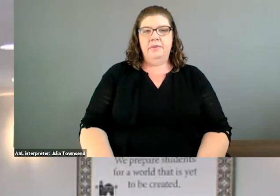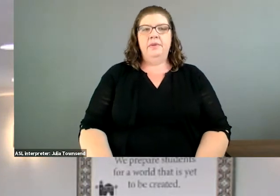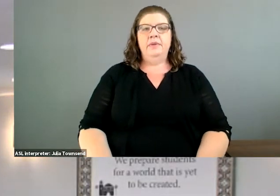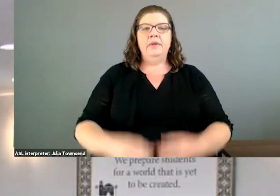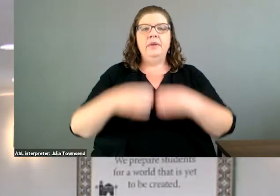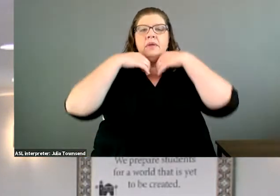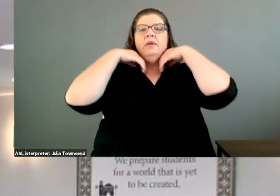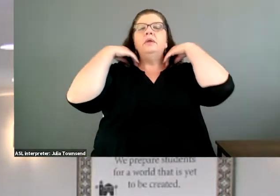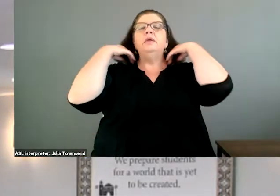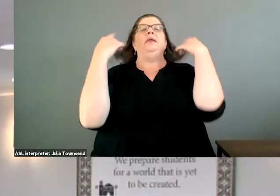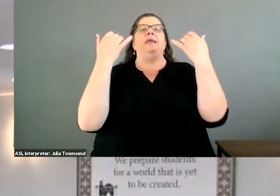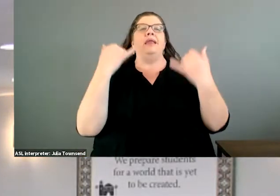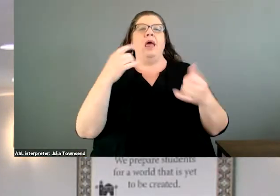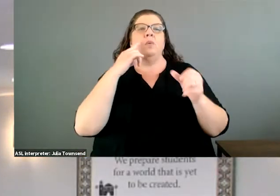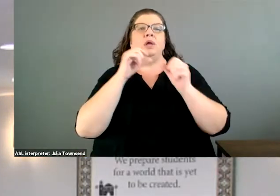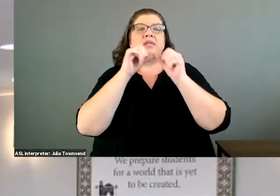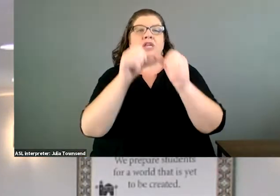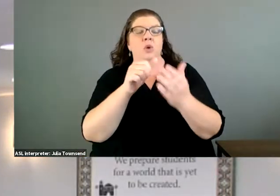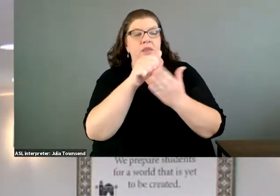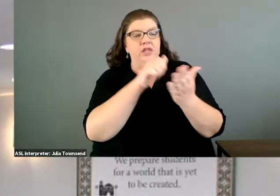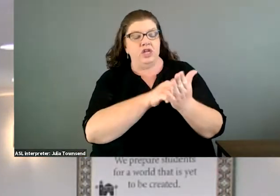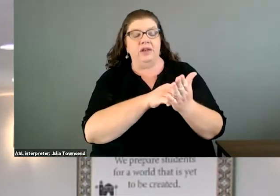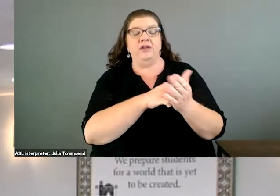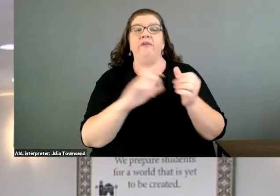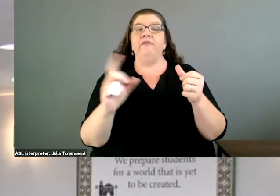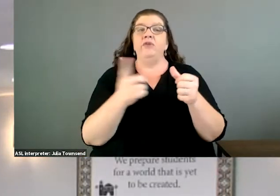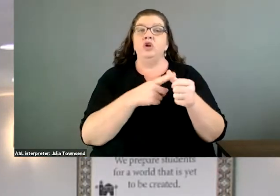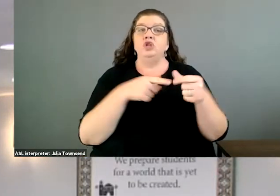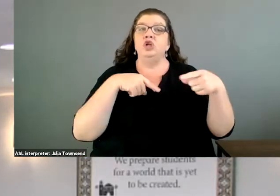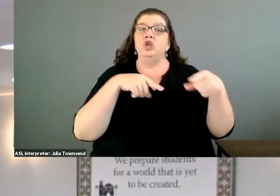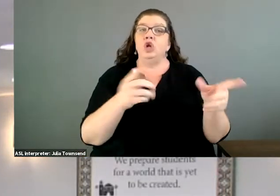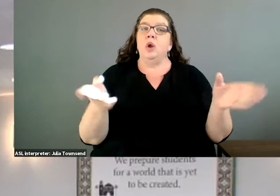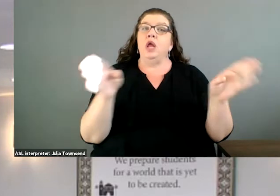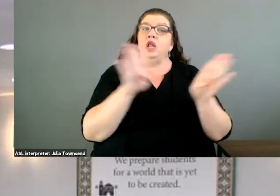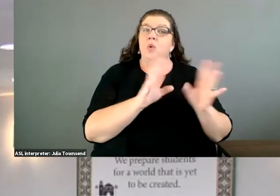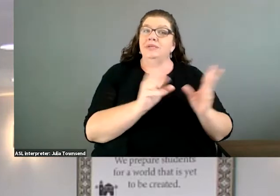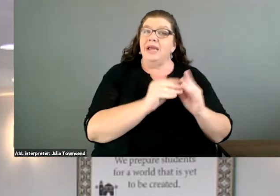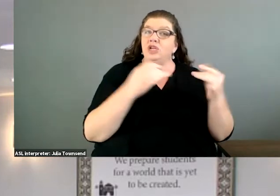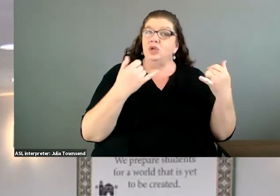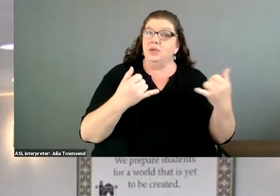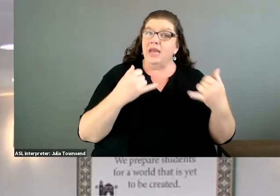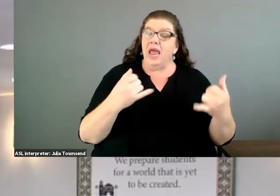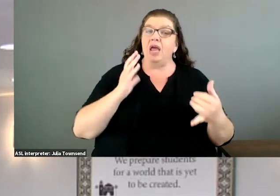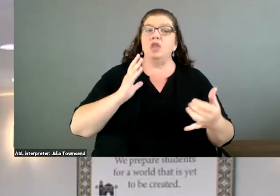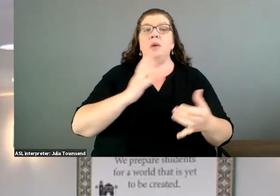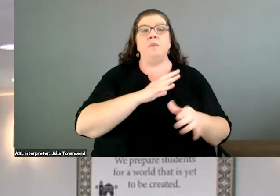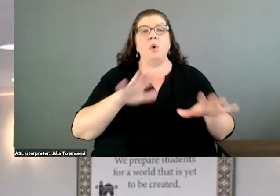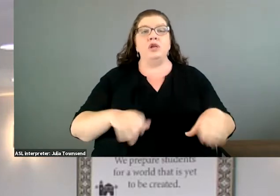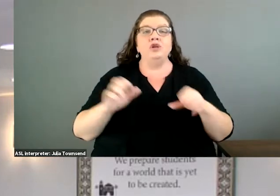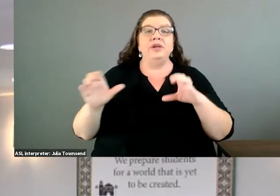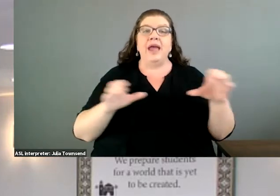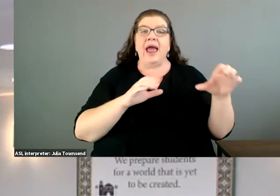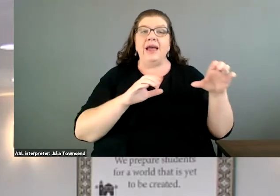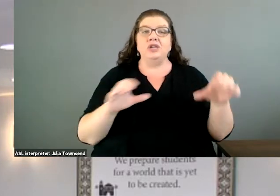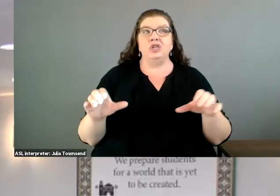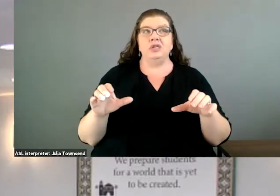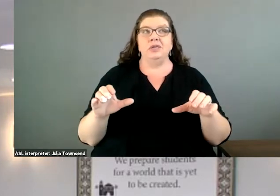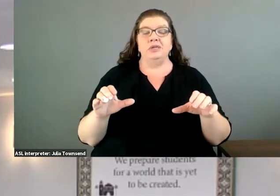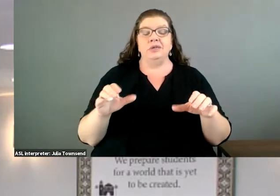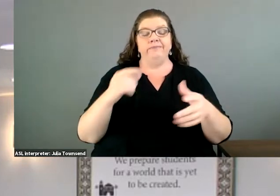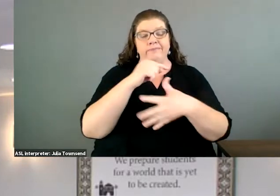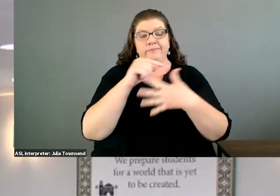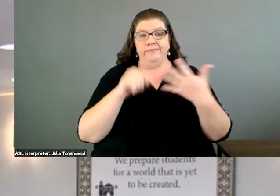And now we'll continue with the agenda. And first of all, during closed session today, the board took action as follows. The